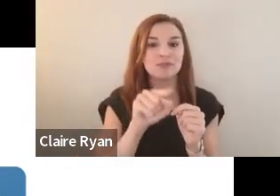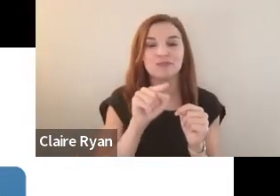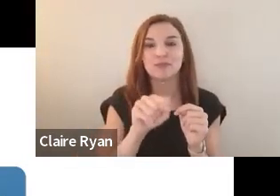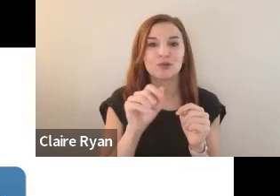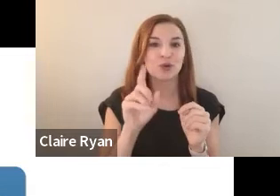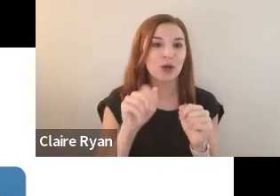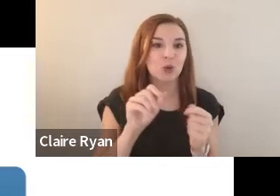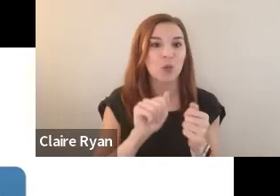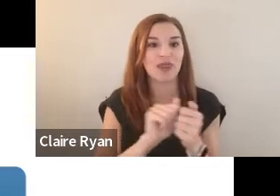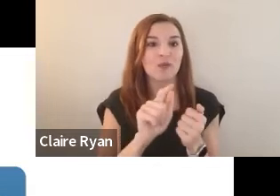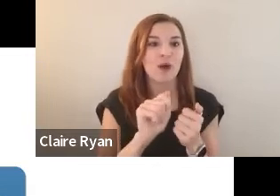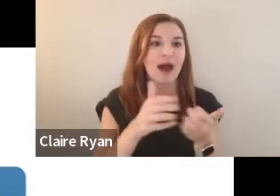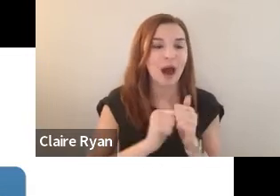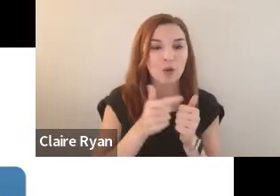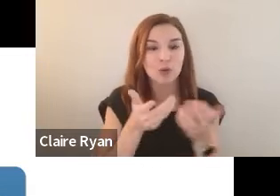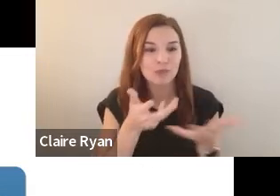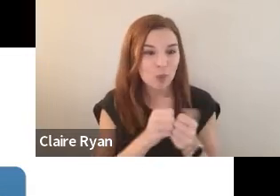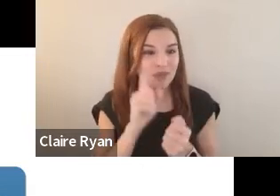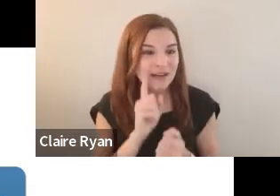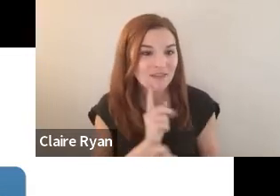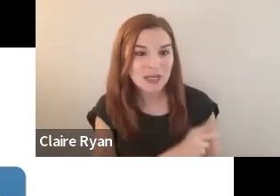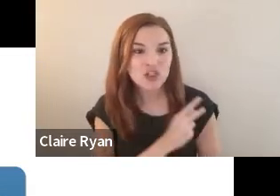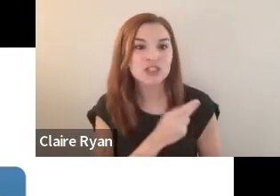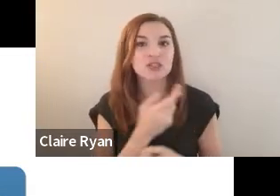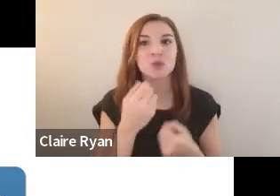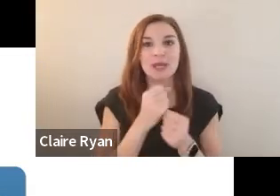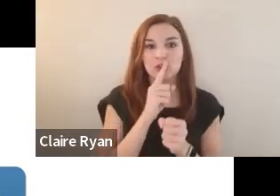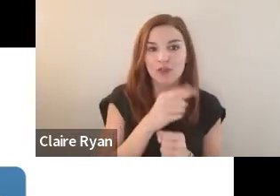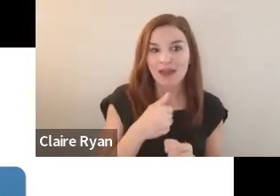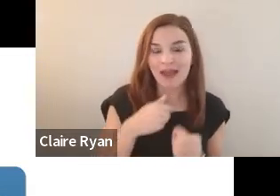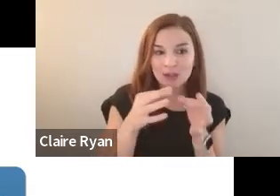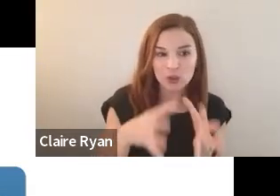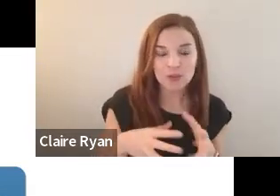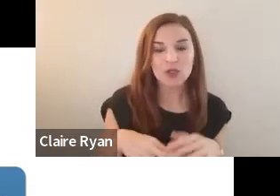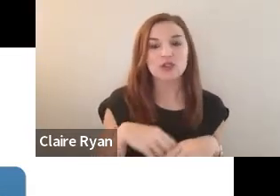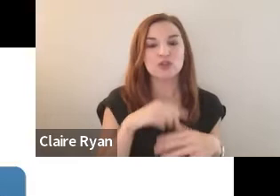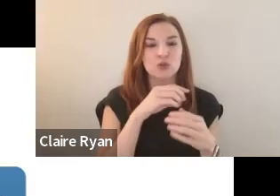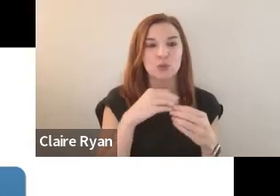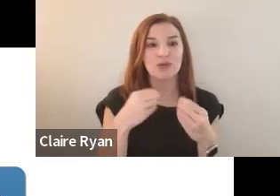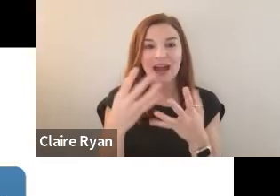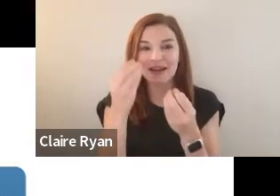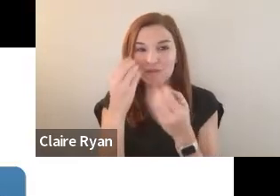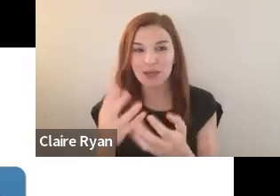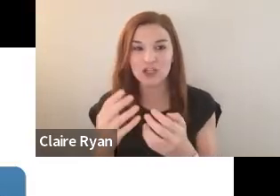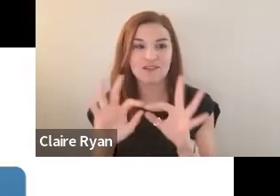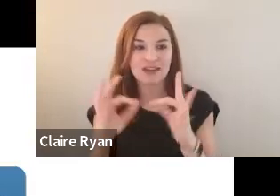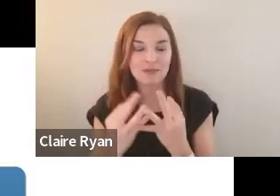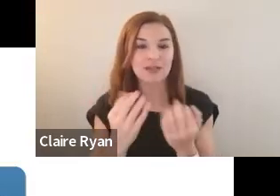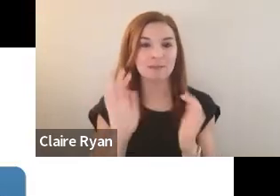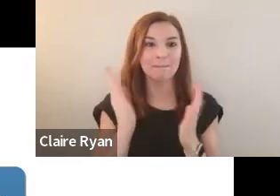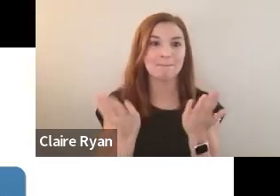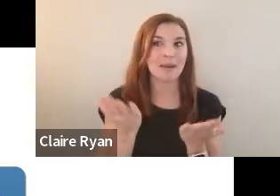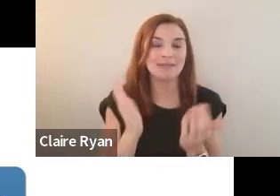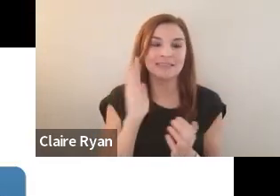And there's so many different ways, that you can learn about communicating with deaf patients, making sure that they have an